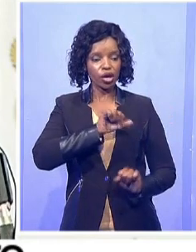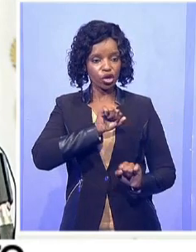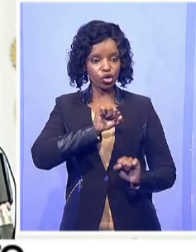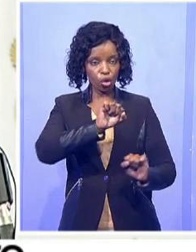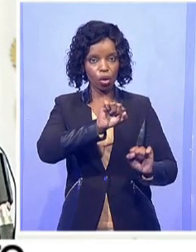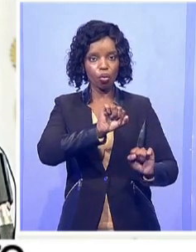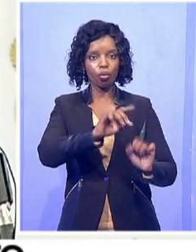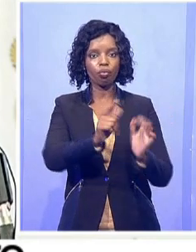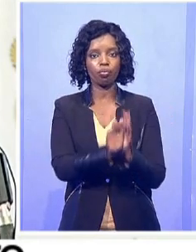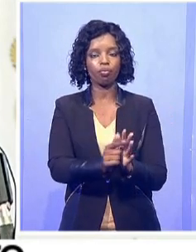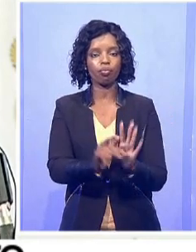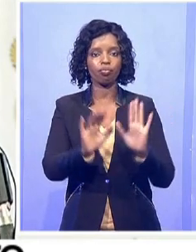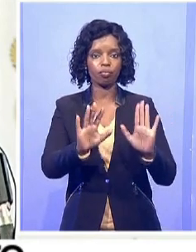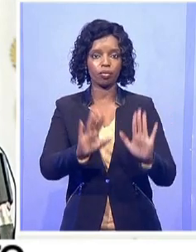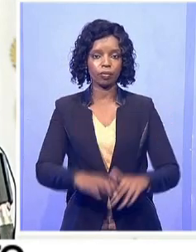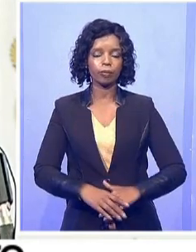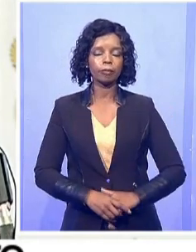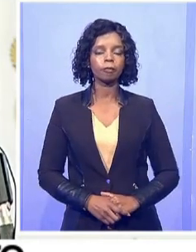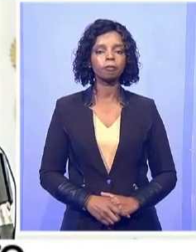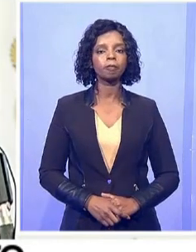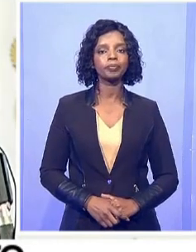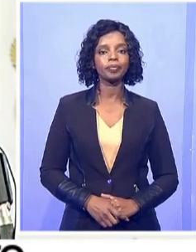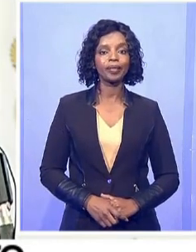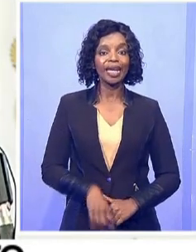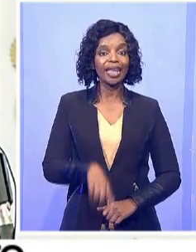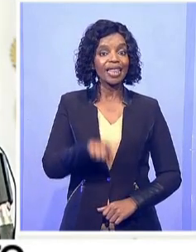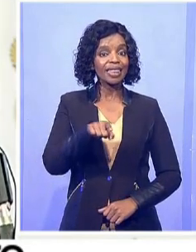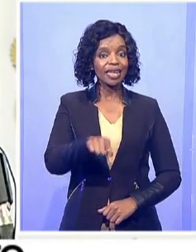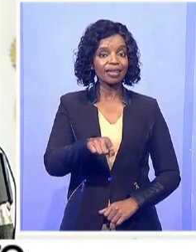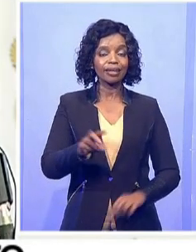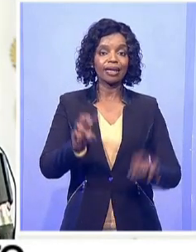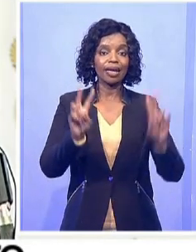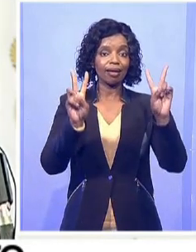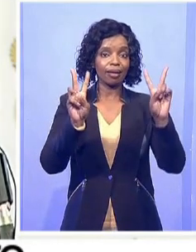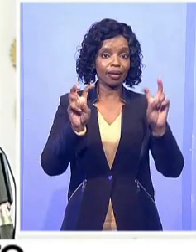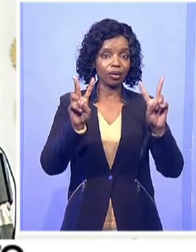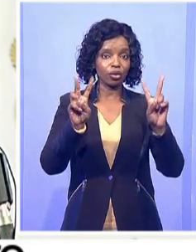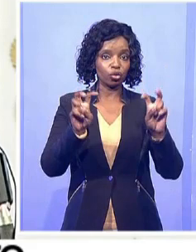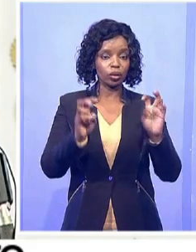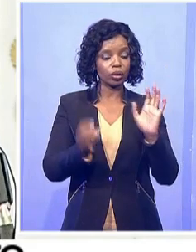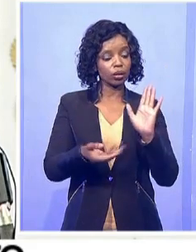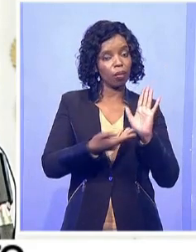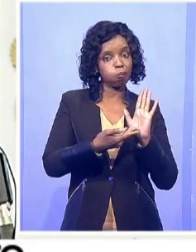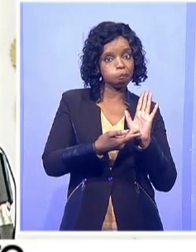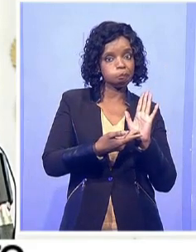So these issues, these benefits that are outlined in the Act,